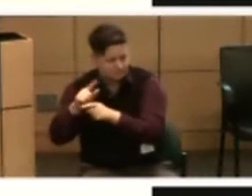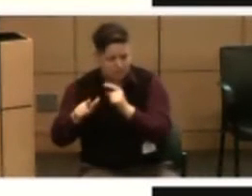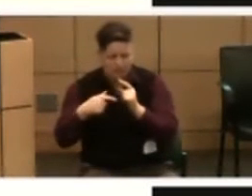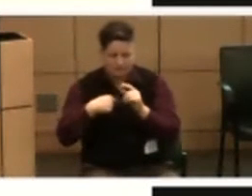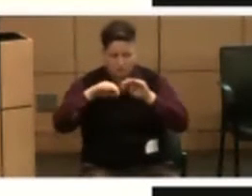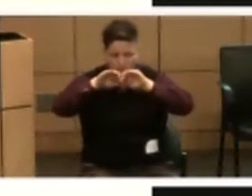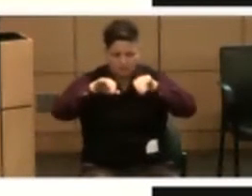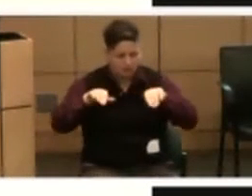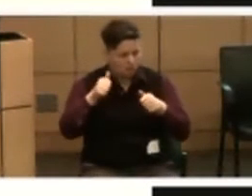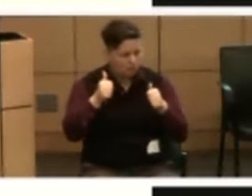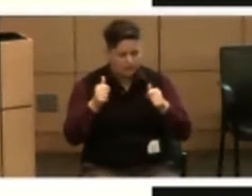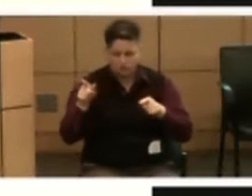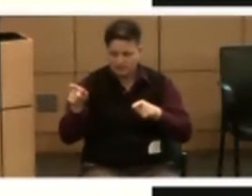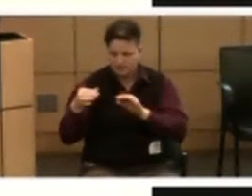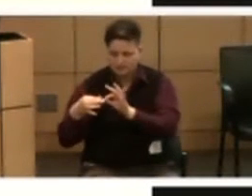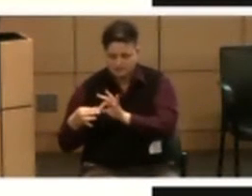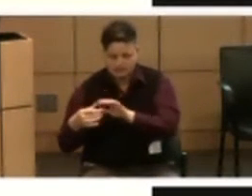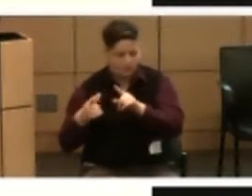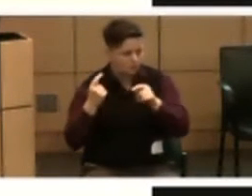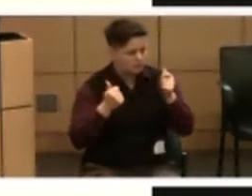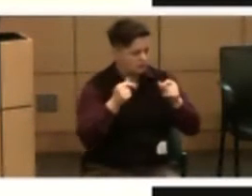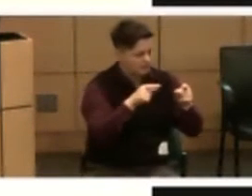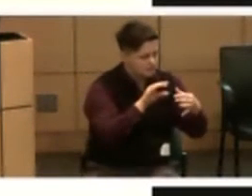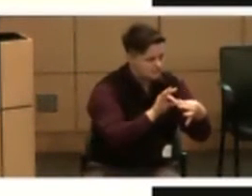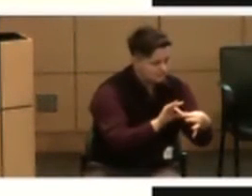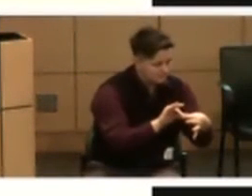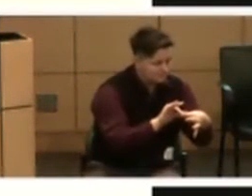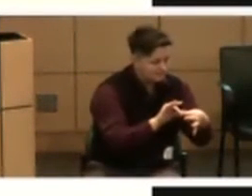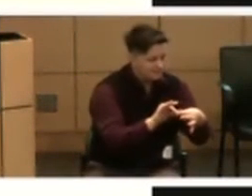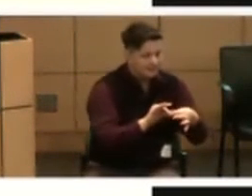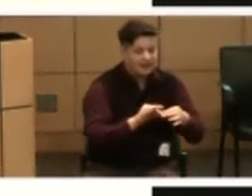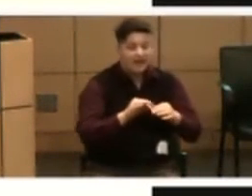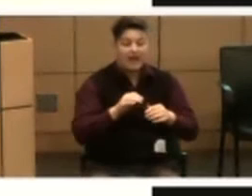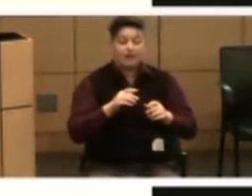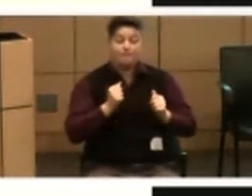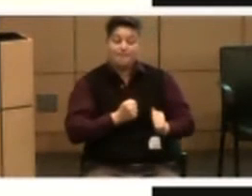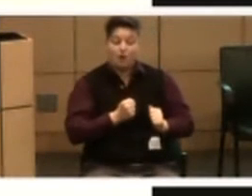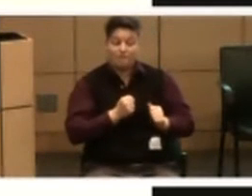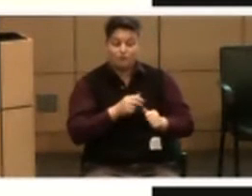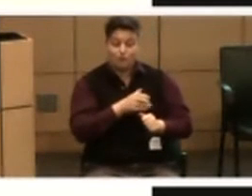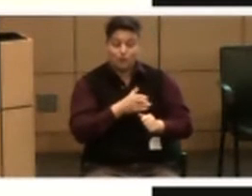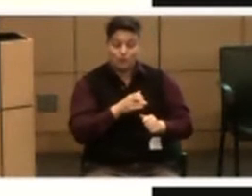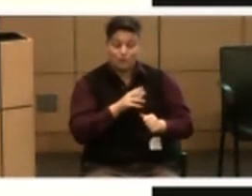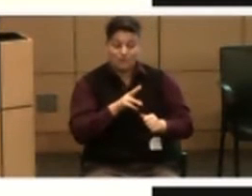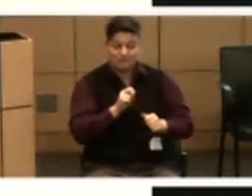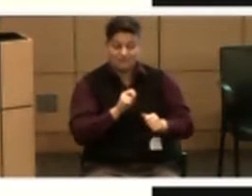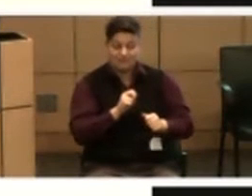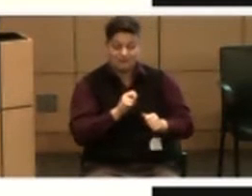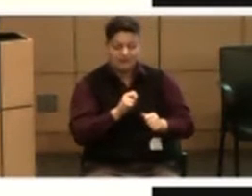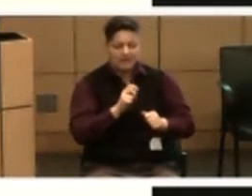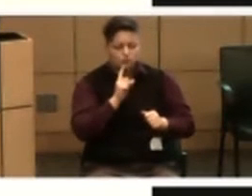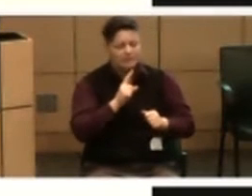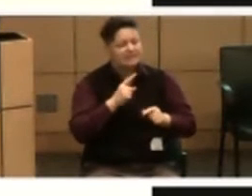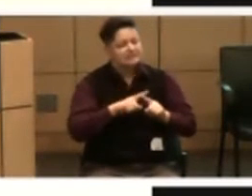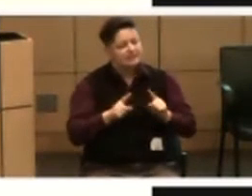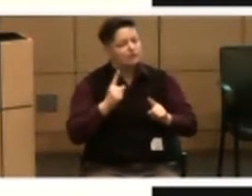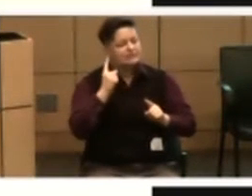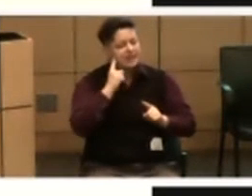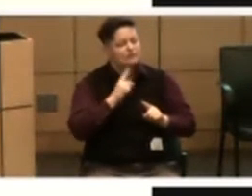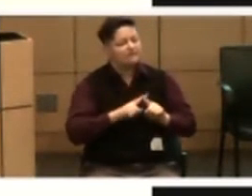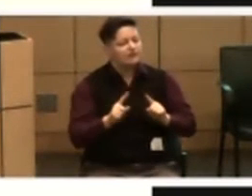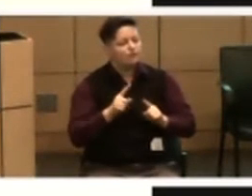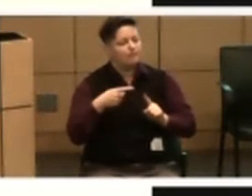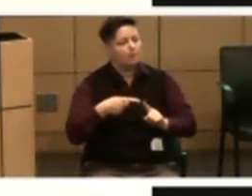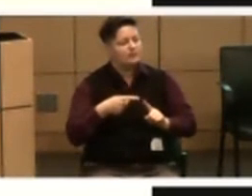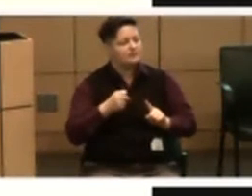really powerful cue for doing that is that different sounds often originate from different points in space. So once you